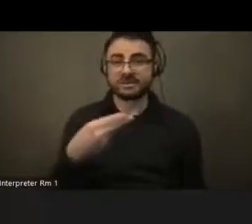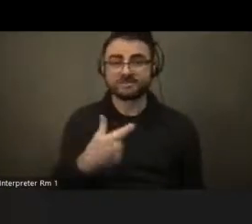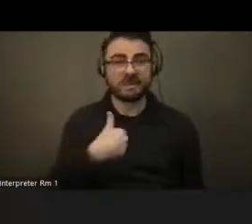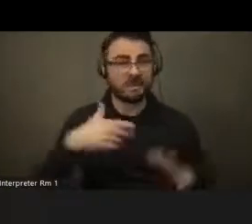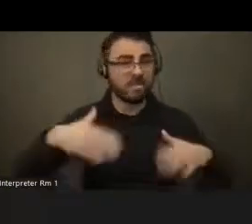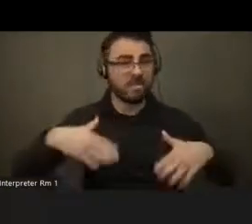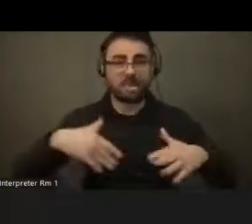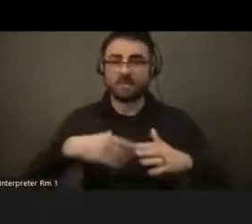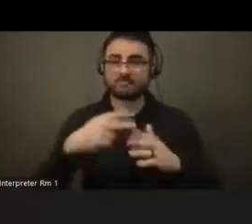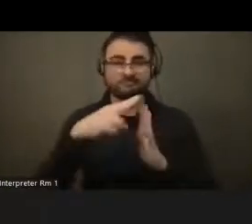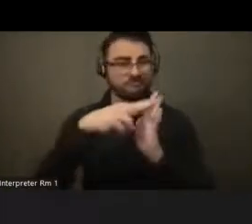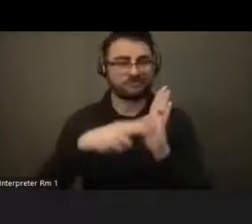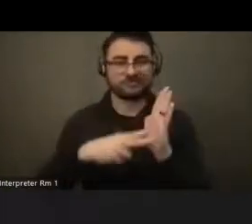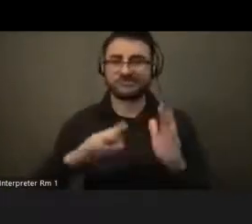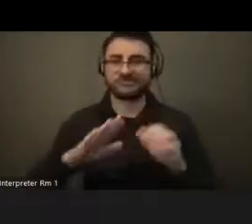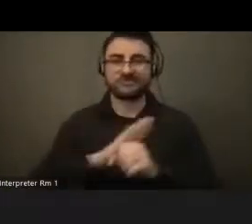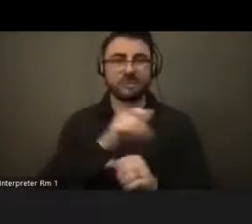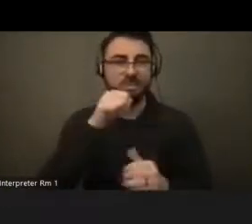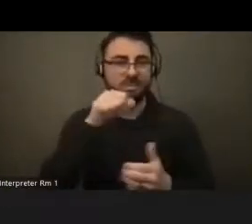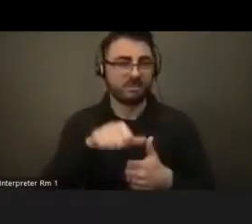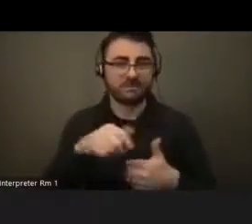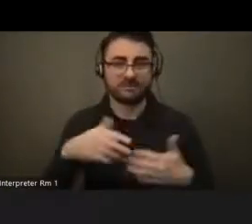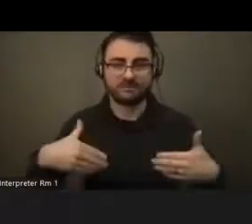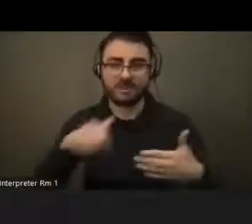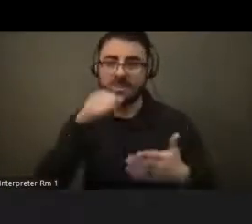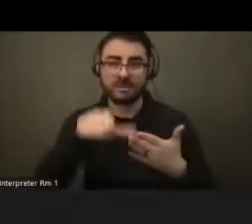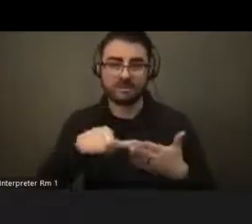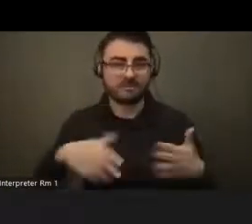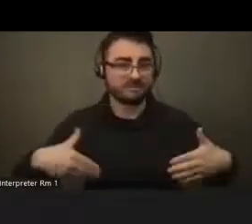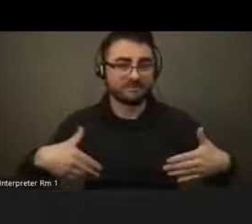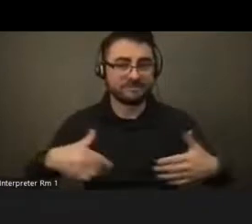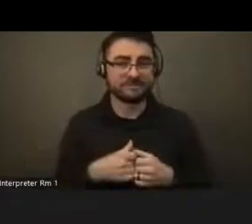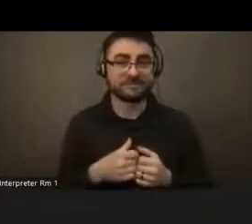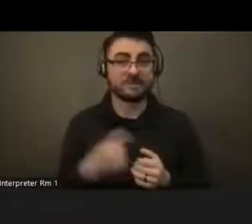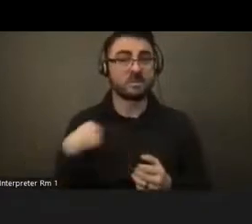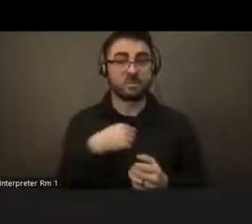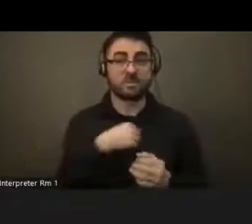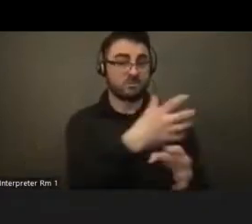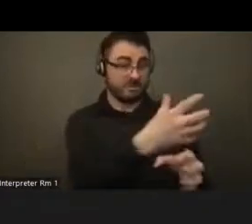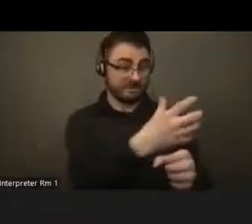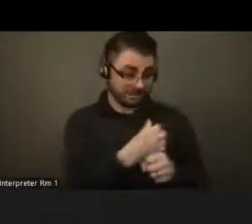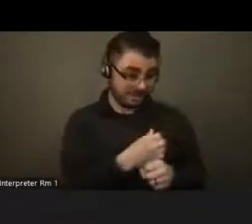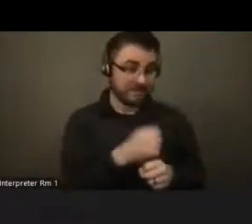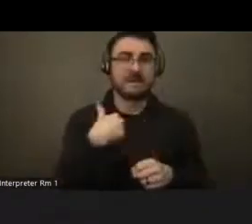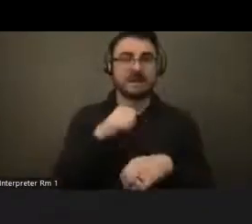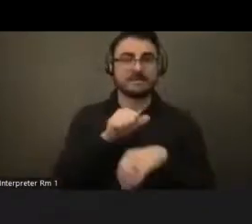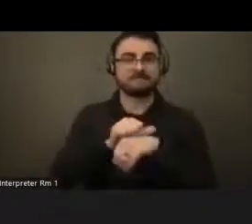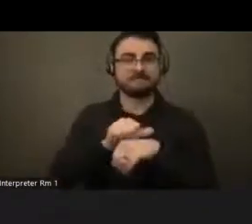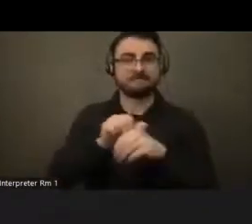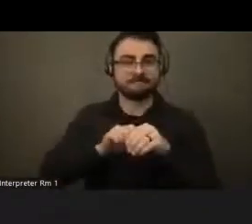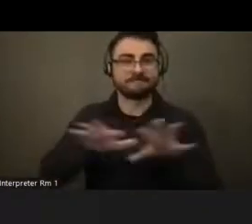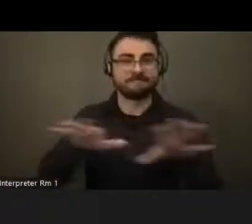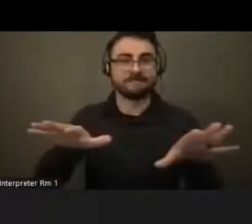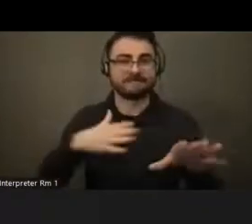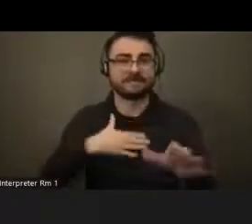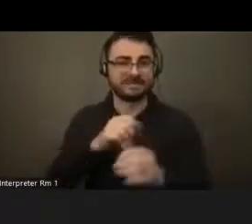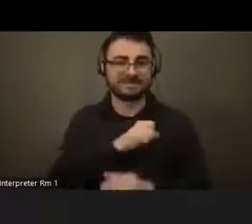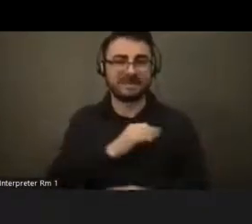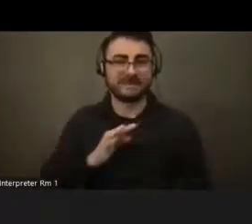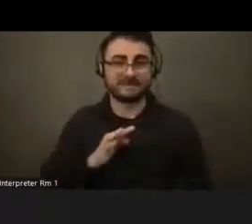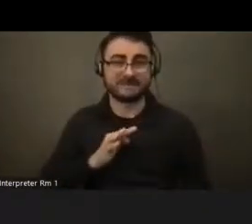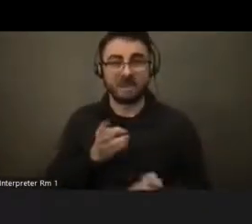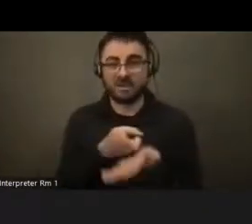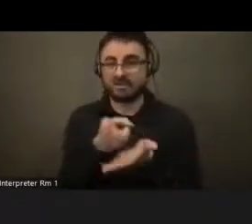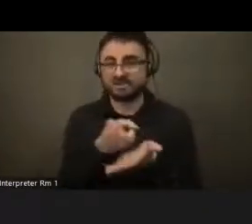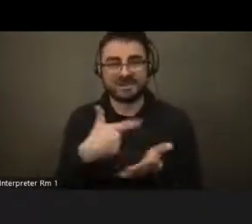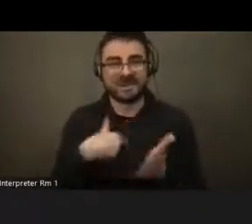just made sure that as it came in, I forwarded it to our staff. And honestly, I've only made it halfway through the letter,